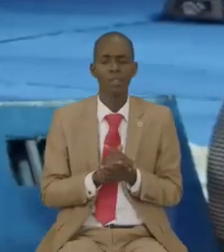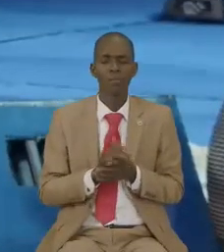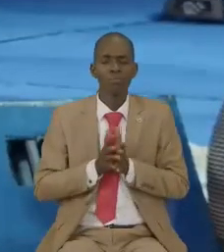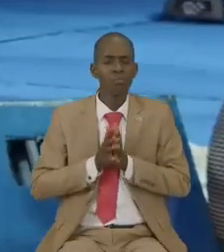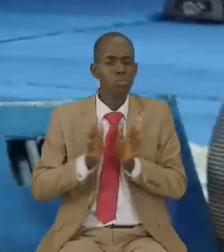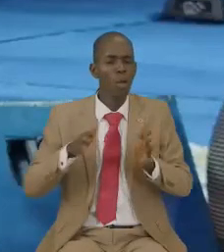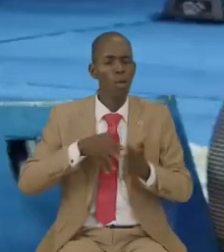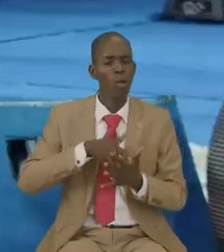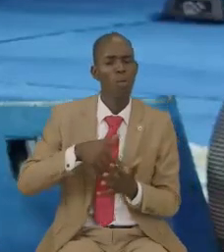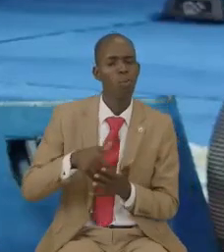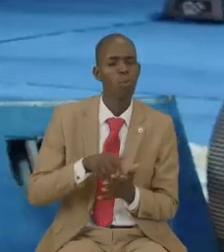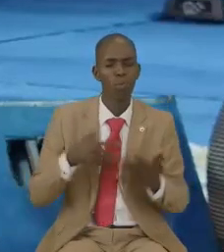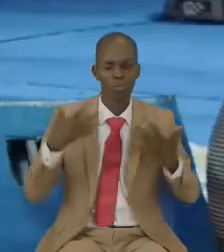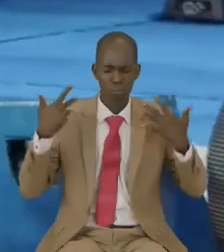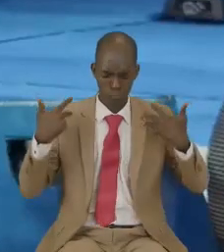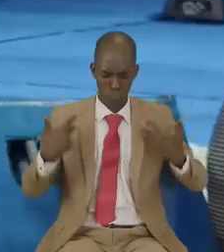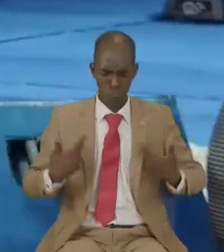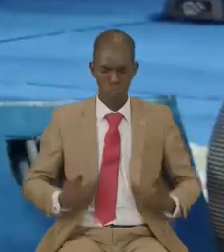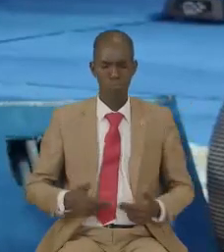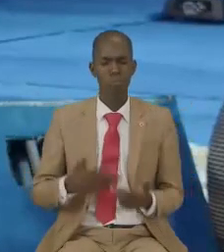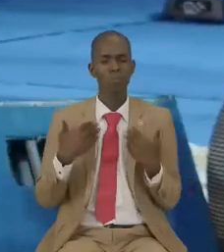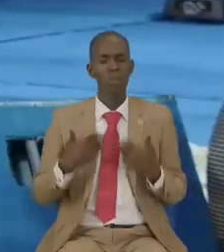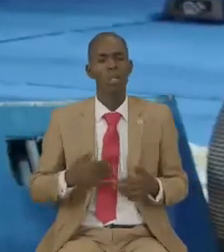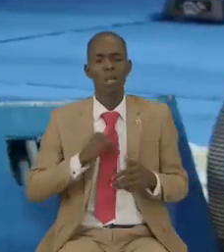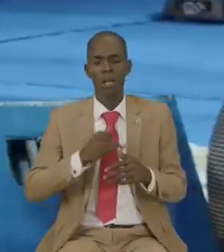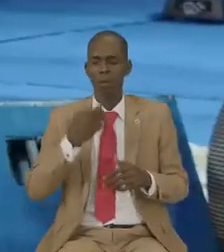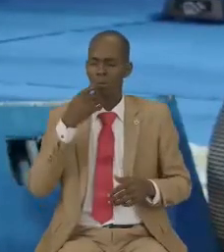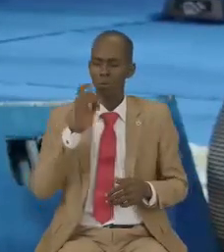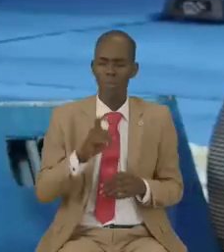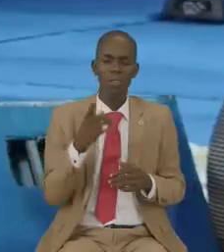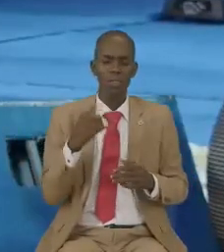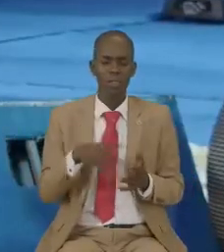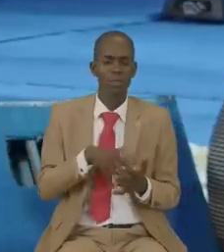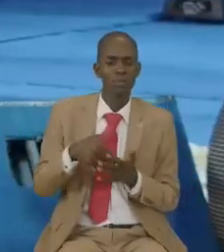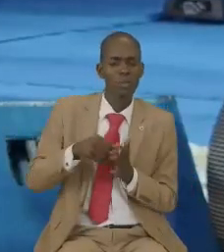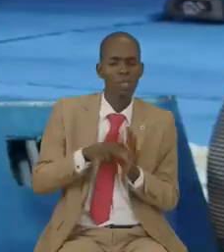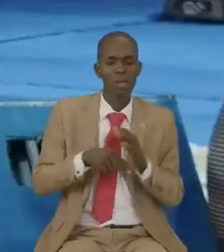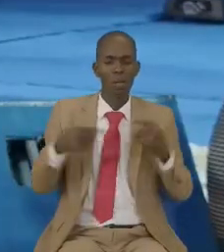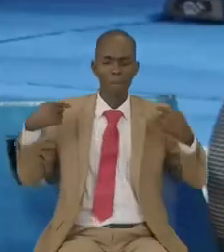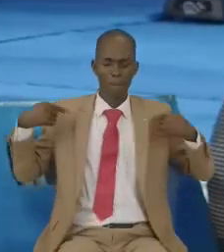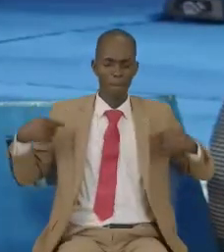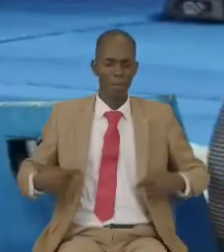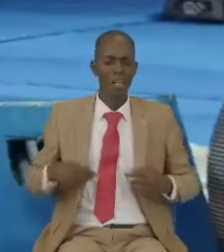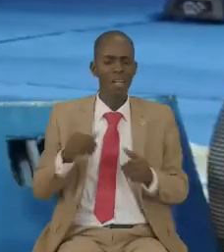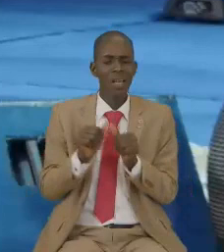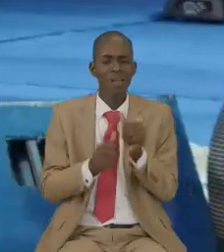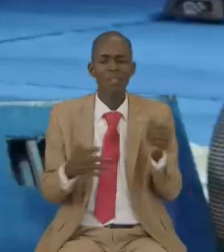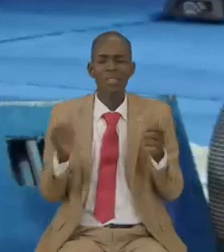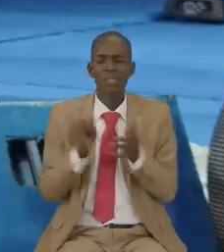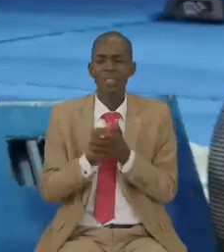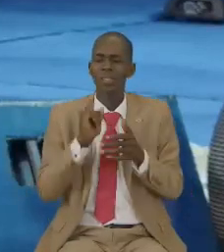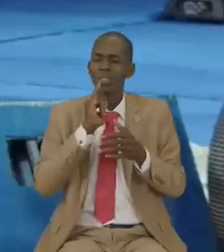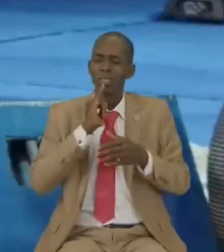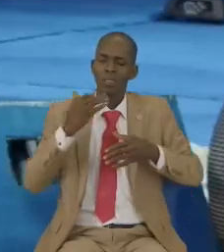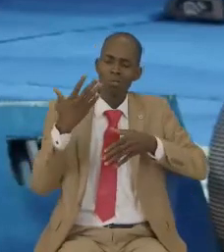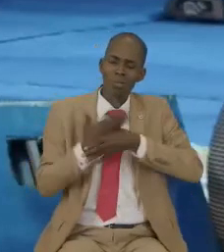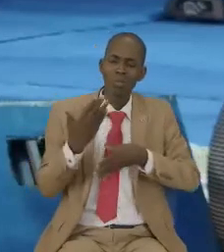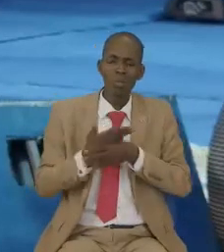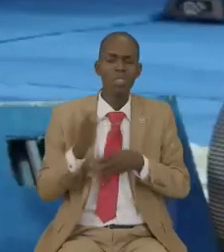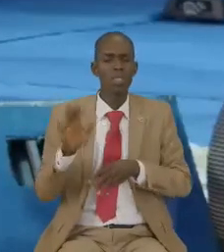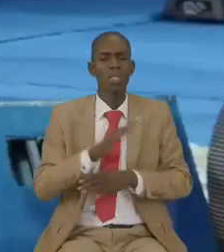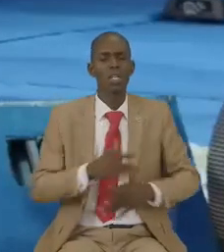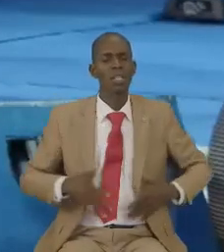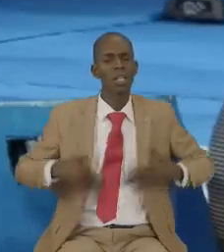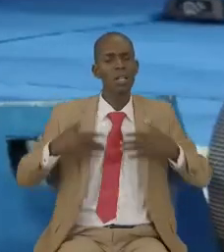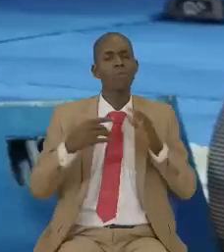weakness of the body, I pray that the pain and the weakness, everything that is tormenting their lives,